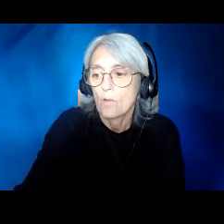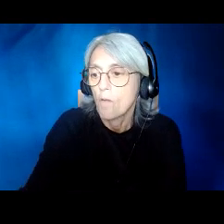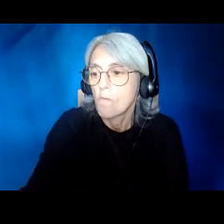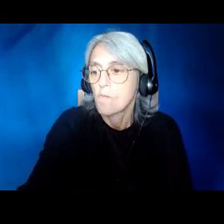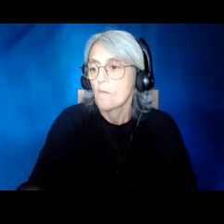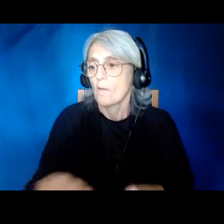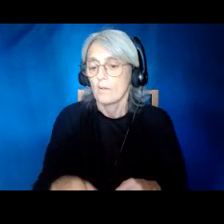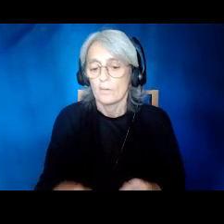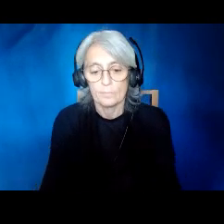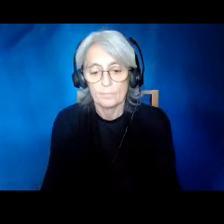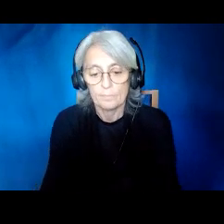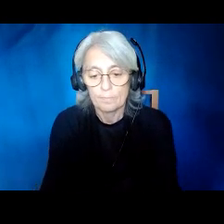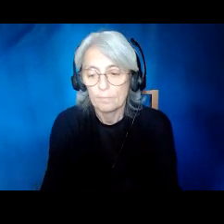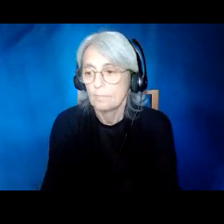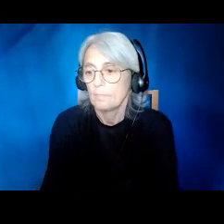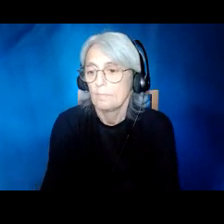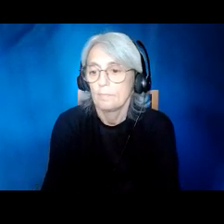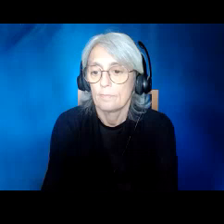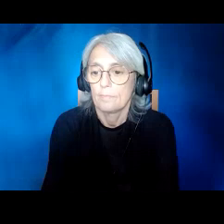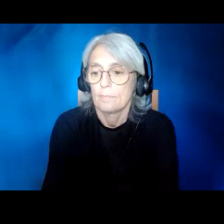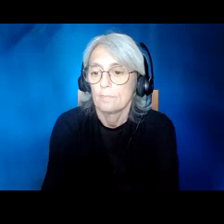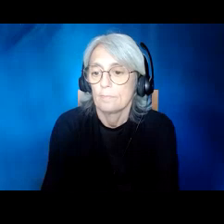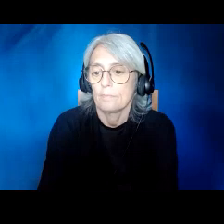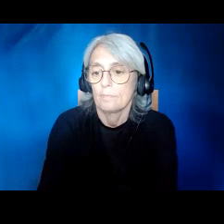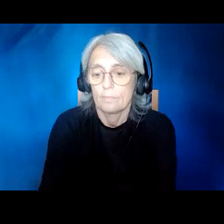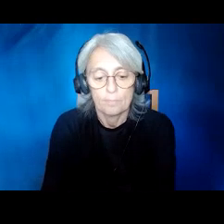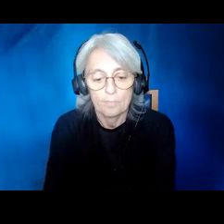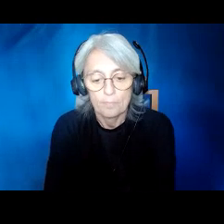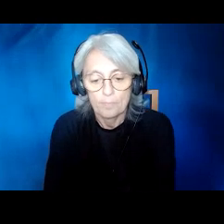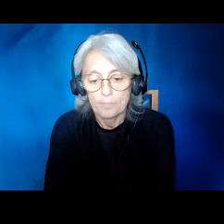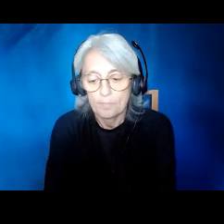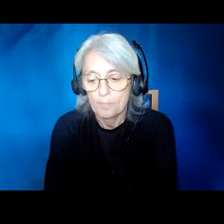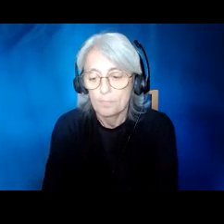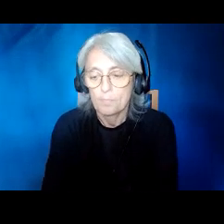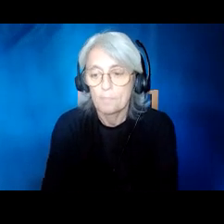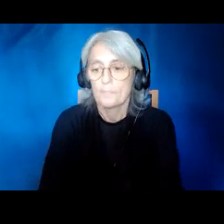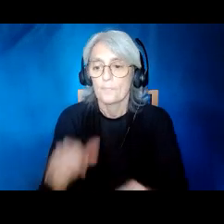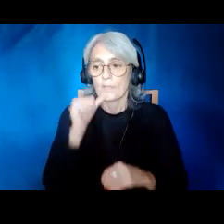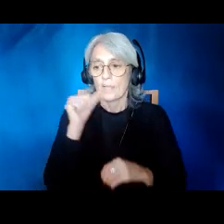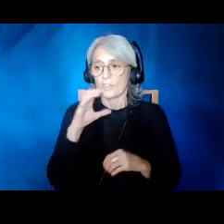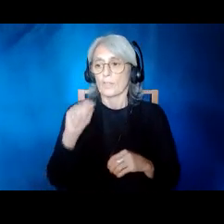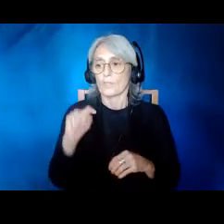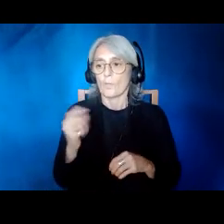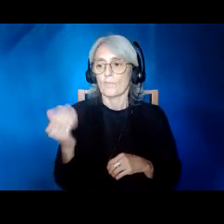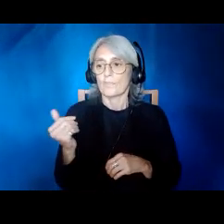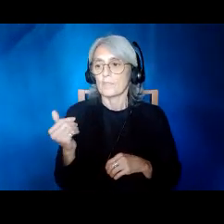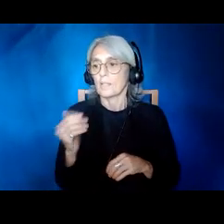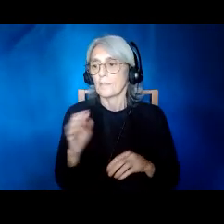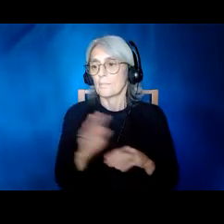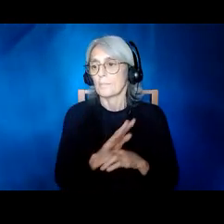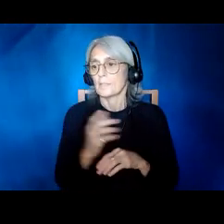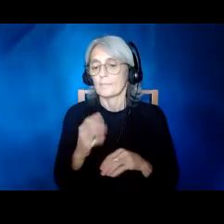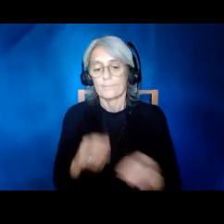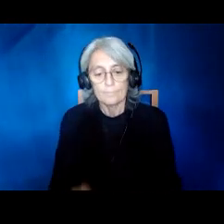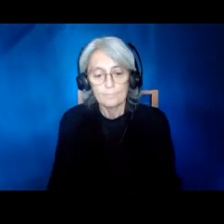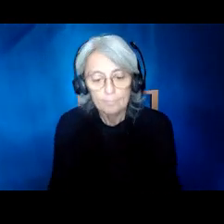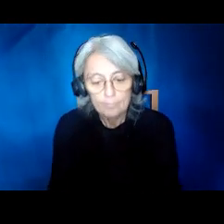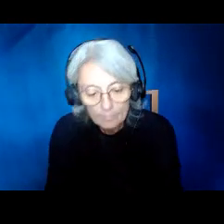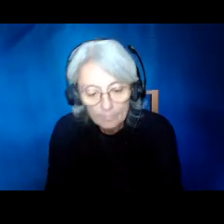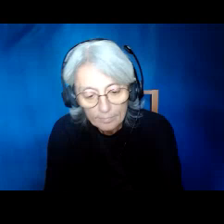exciting news on the safety front. Yesterday, October 15th, was a particularly big day. We held the signing of the first